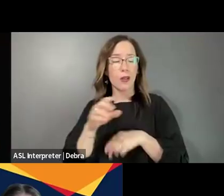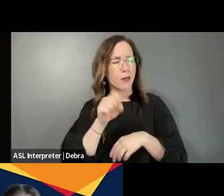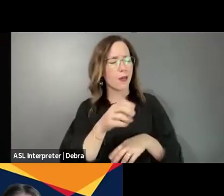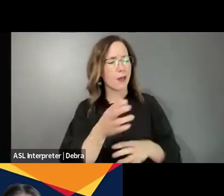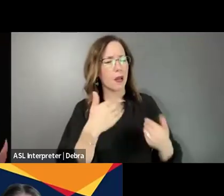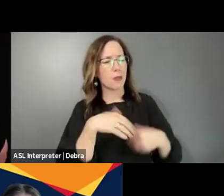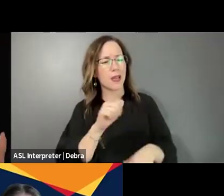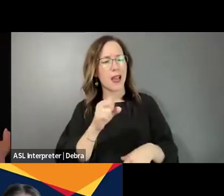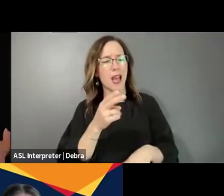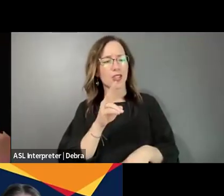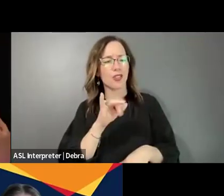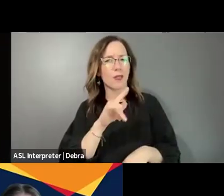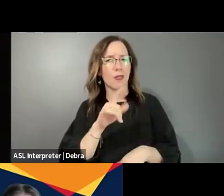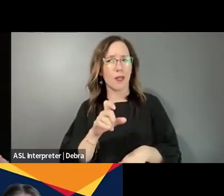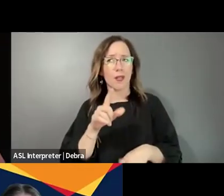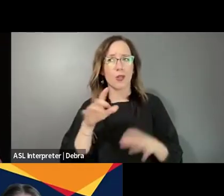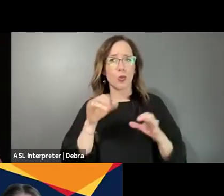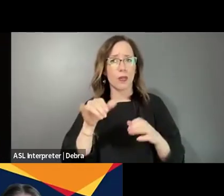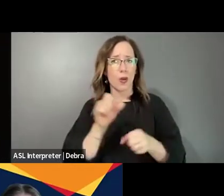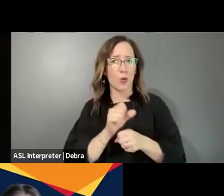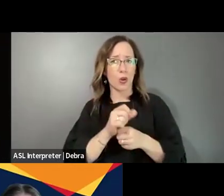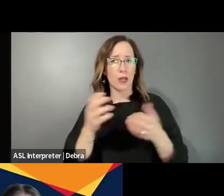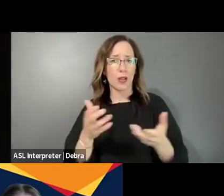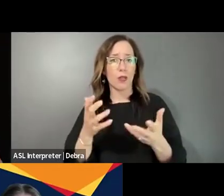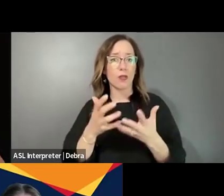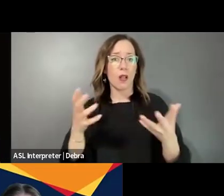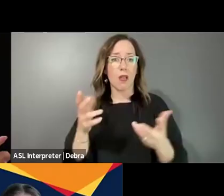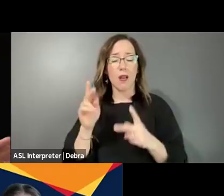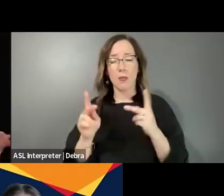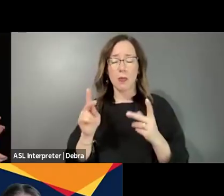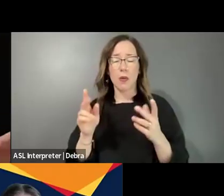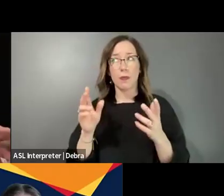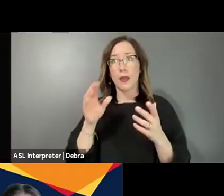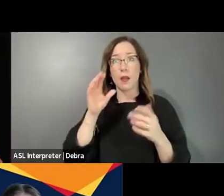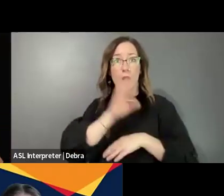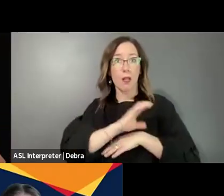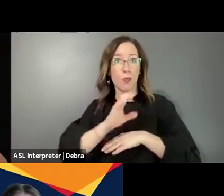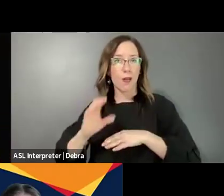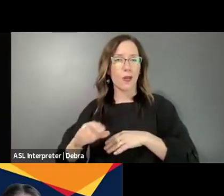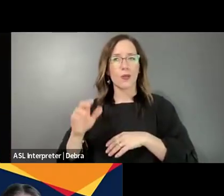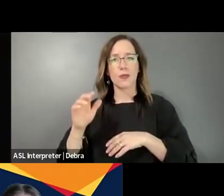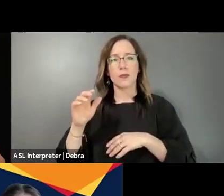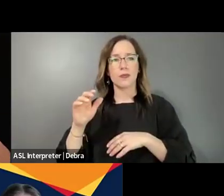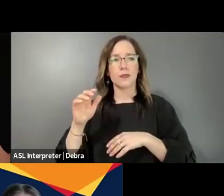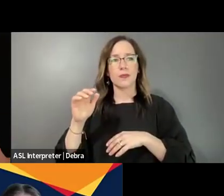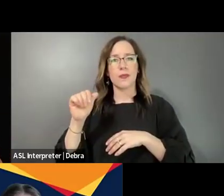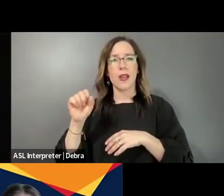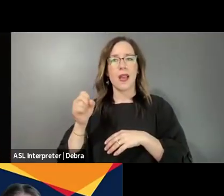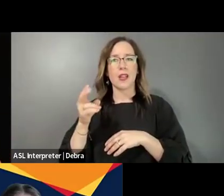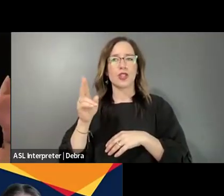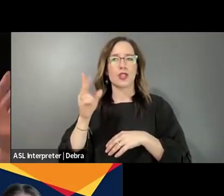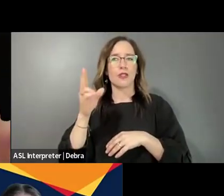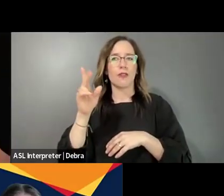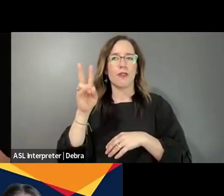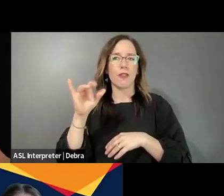work here, because I know there's Yeah. a lot of people, like Colorado and Asheville have a similar geography.